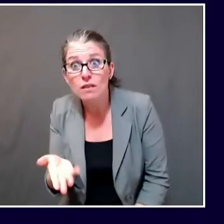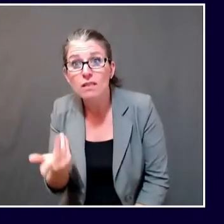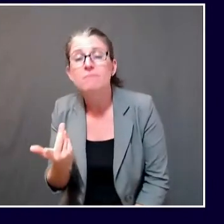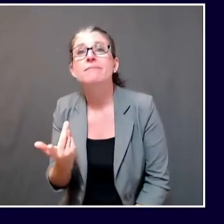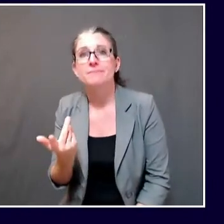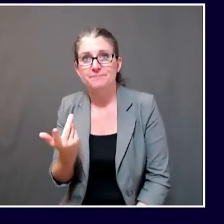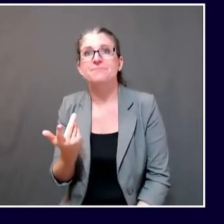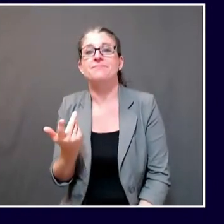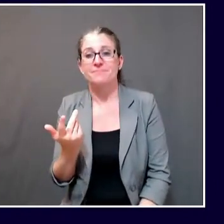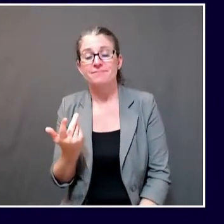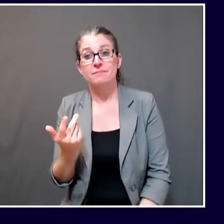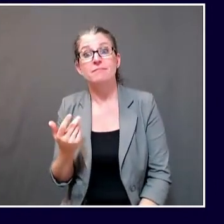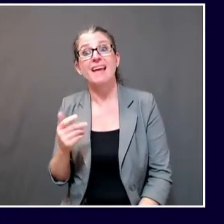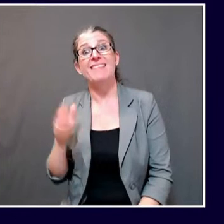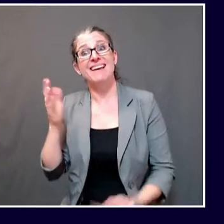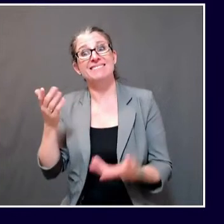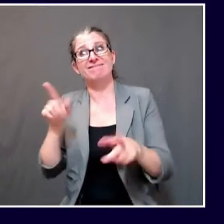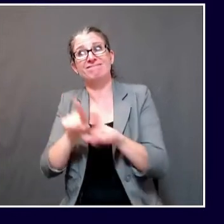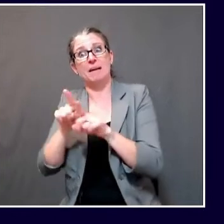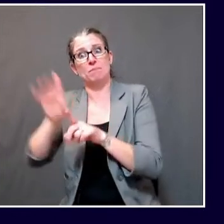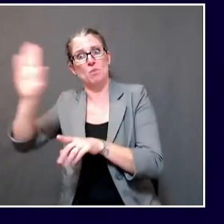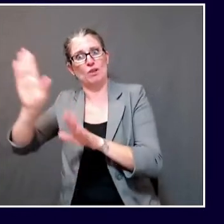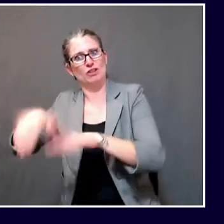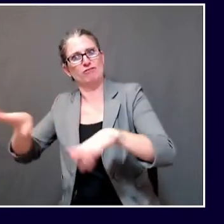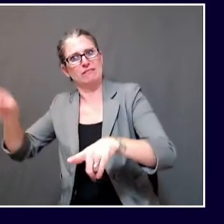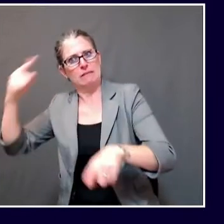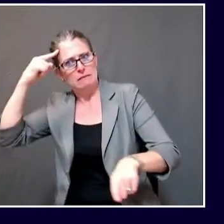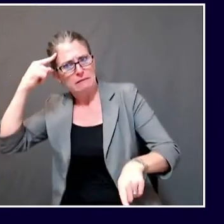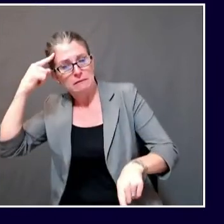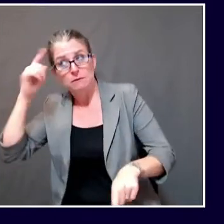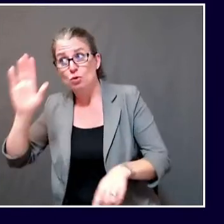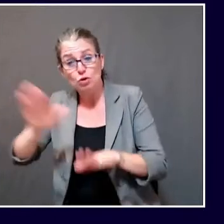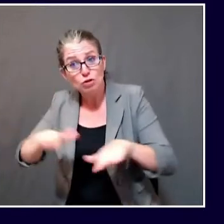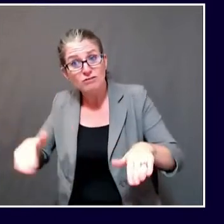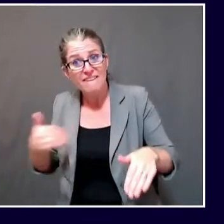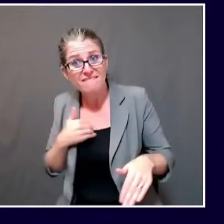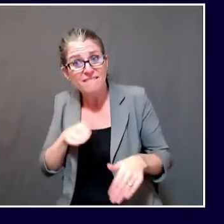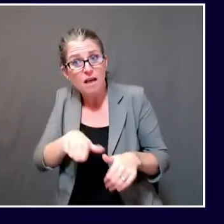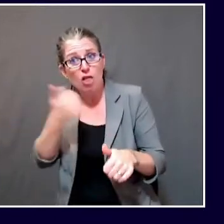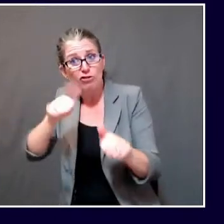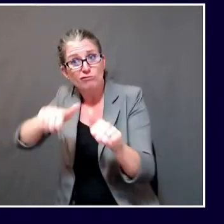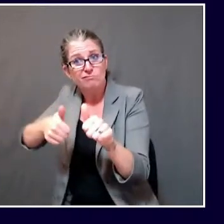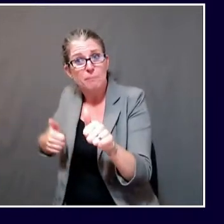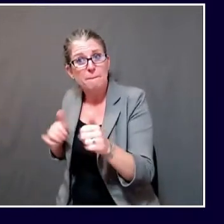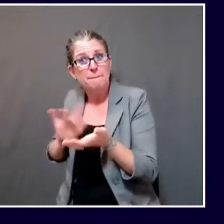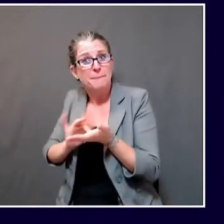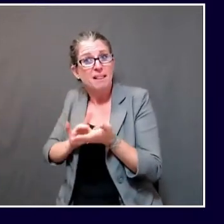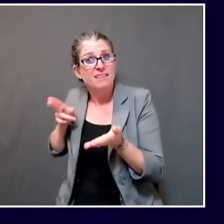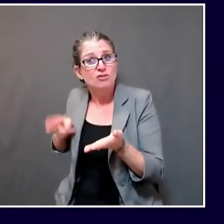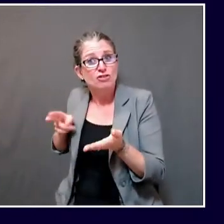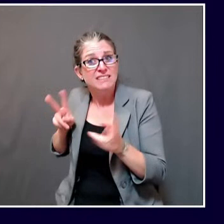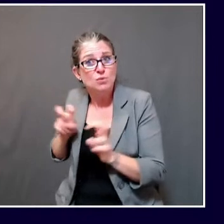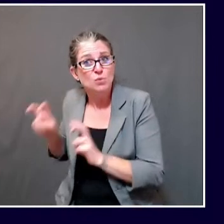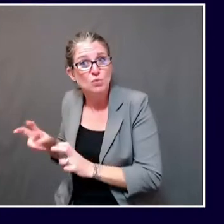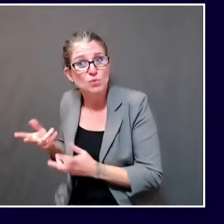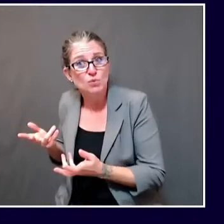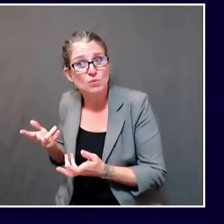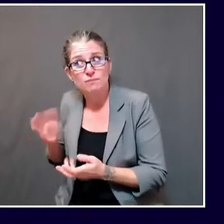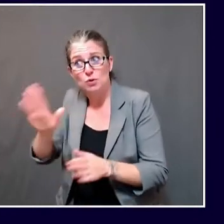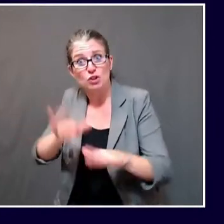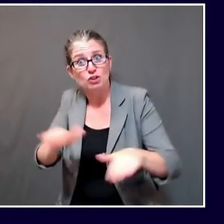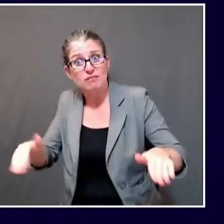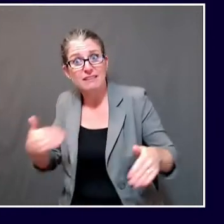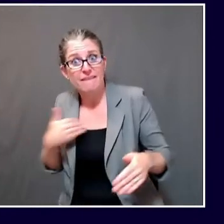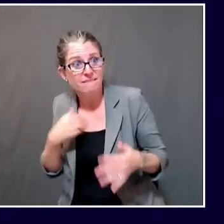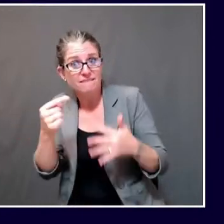the different types of Halloween activities is to check in with your healthcare provider. For your parents, it might be your family physician.